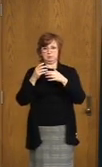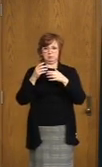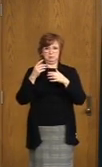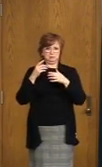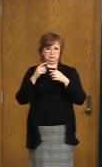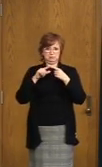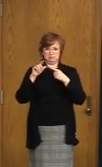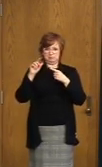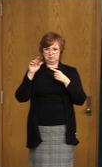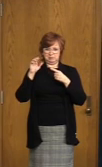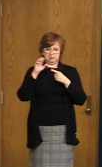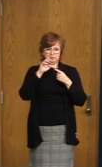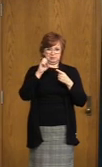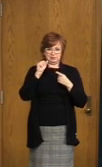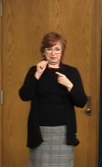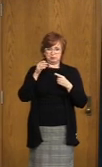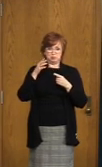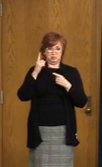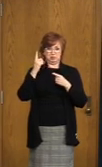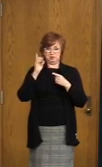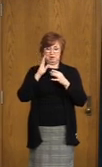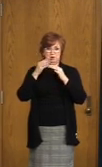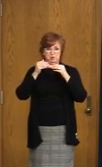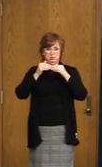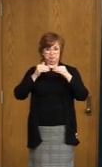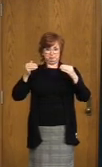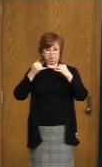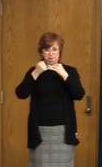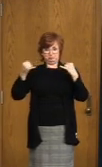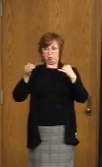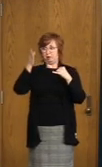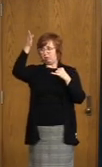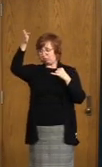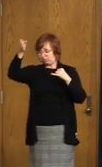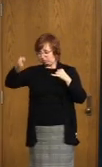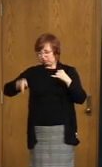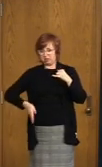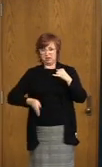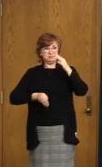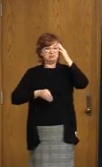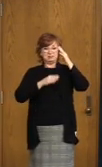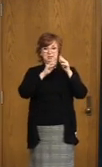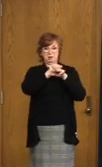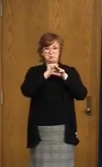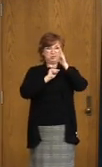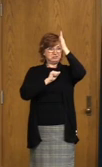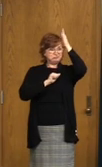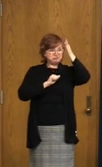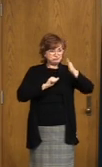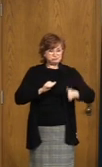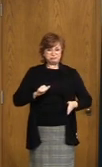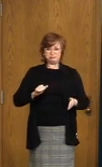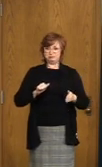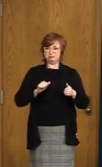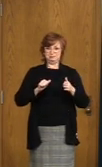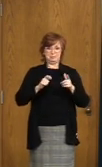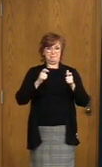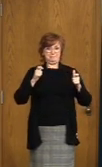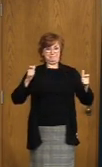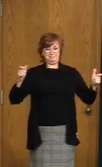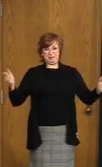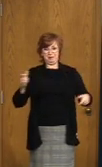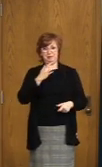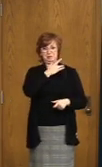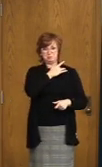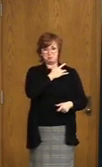Alberta, many border communities where people go to work or shop, it was not thought practical. Obviously, we will continue to look at all options,